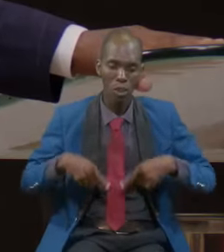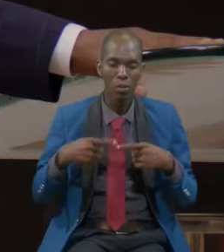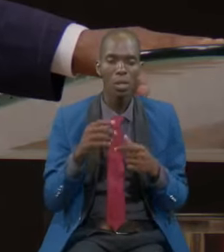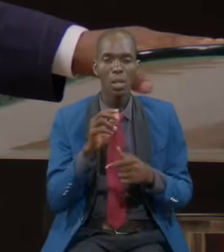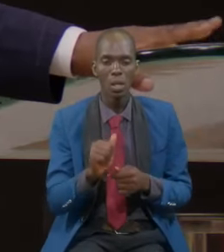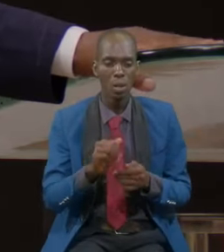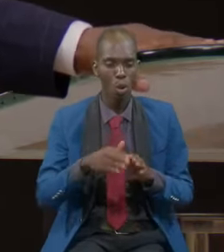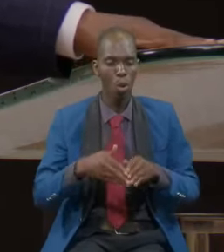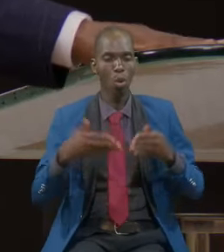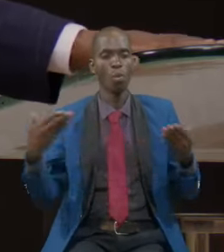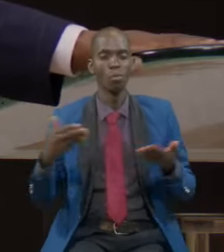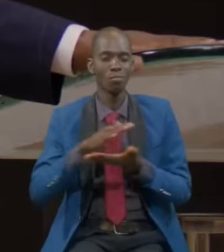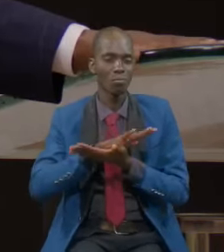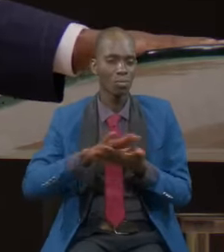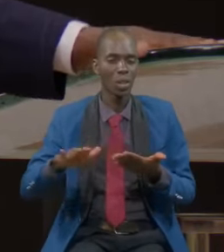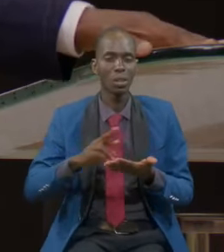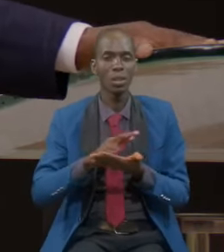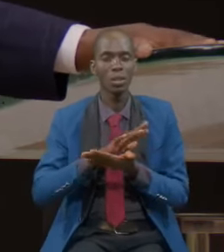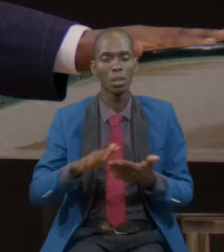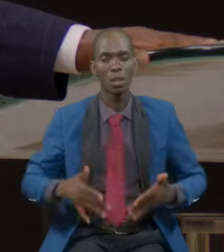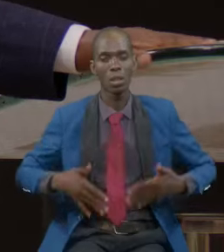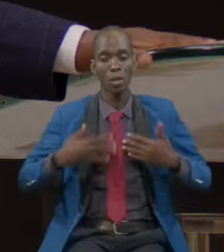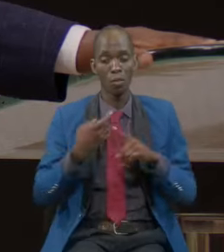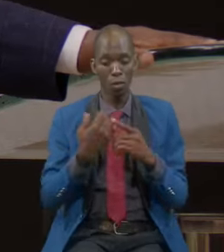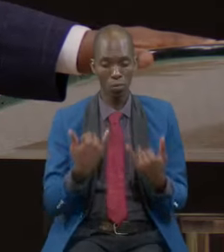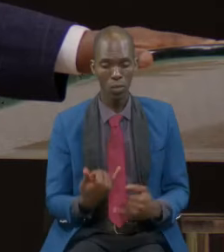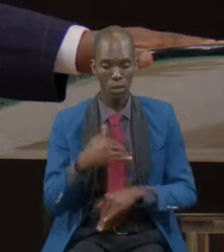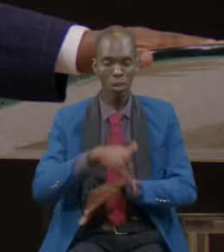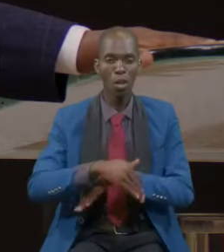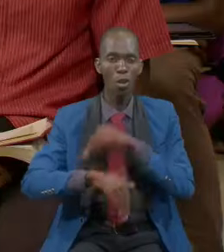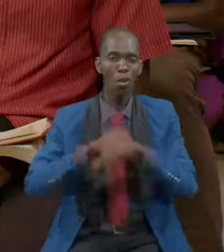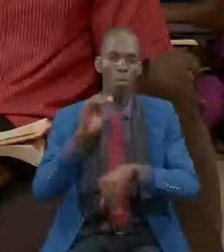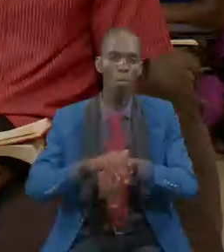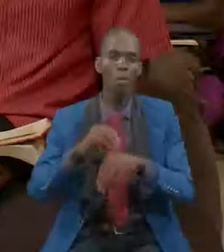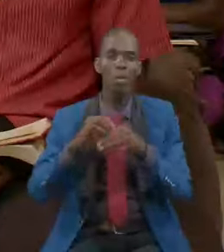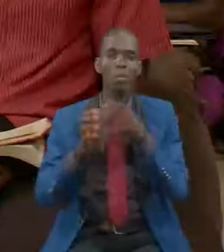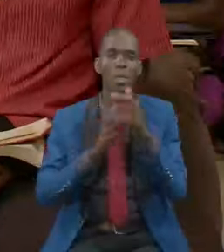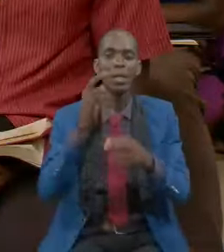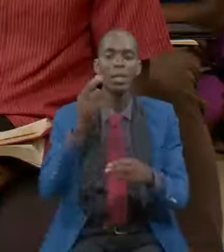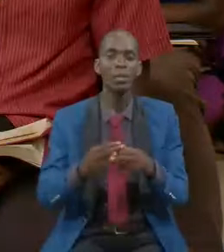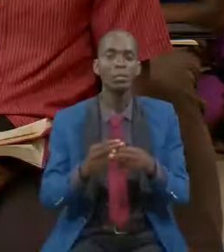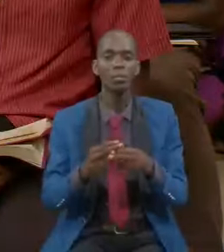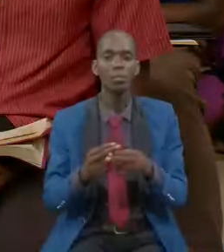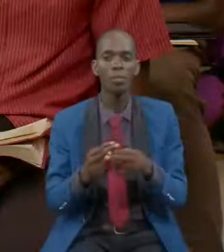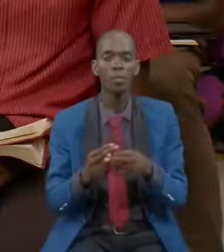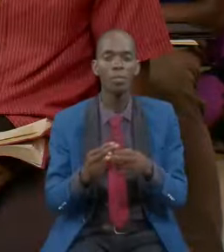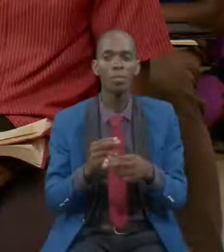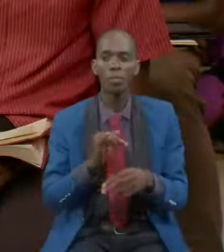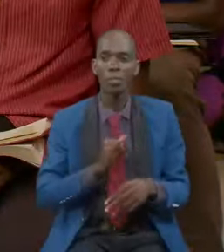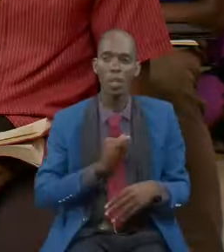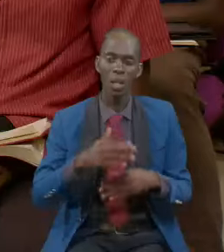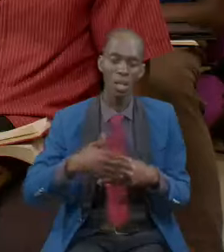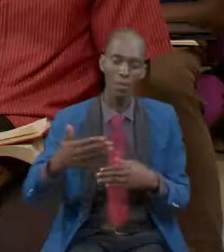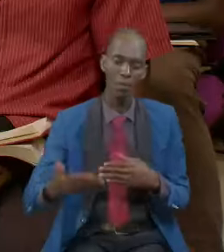transparently righteous life, even from tonight in Jesus' name. I invite you to